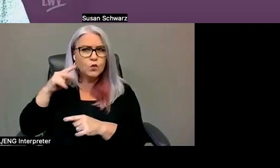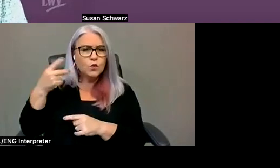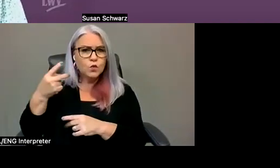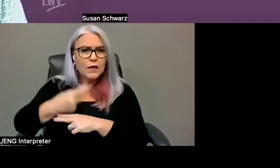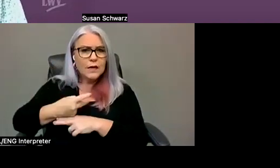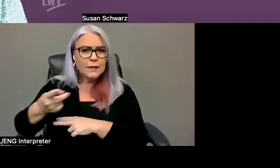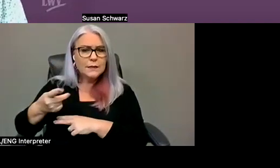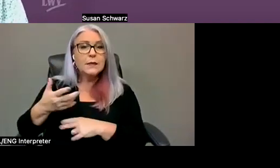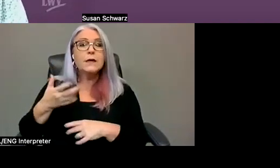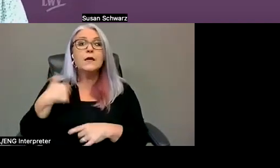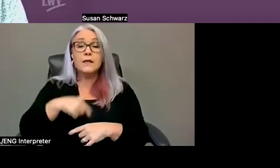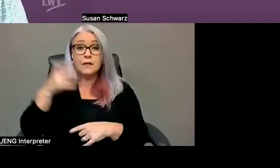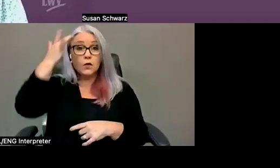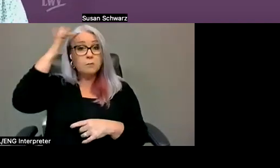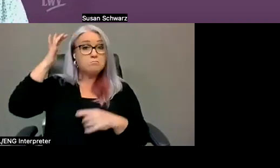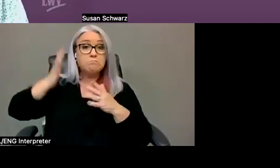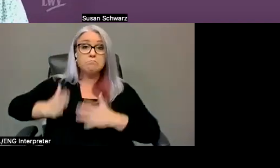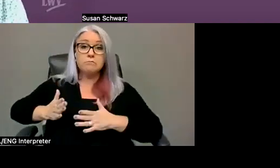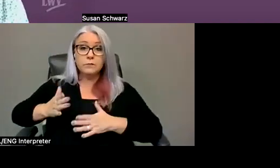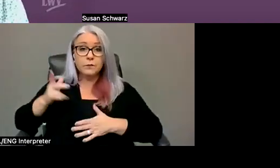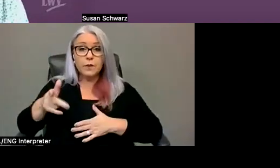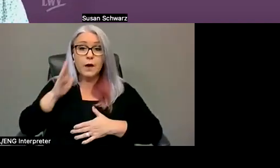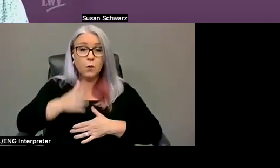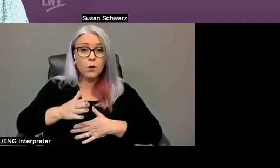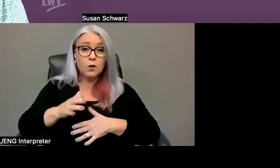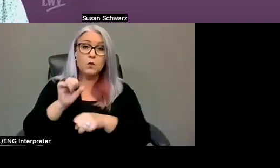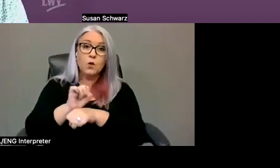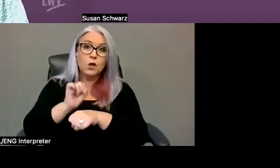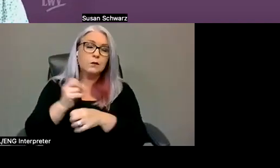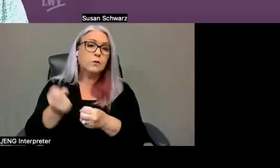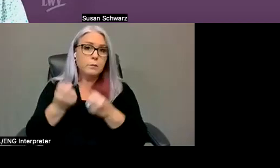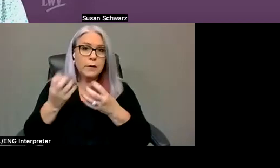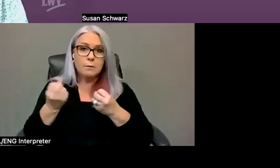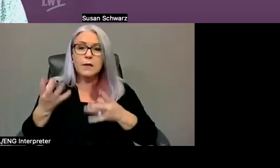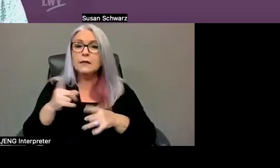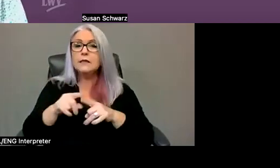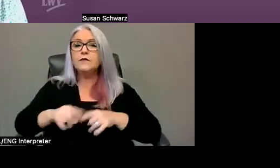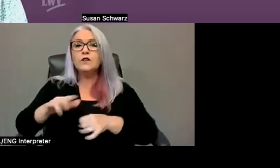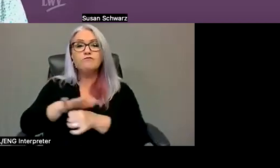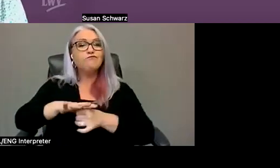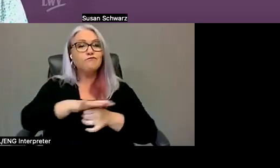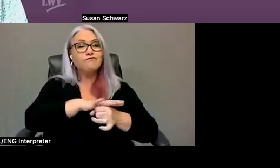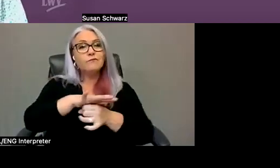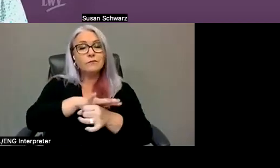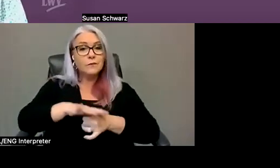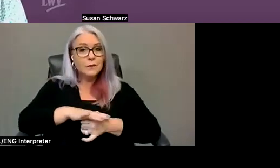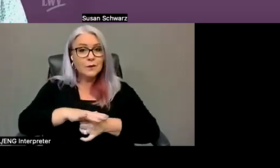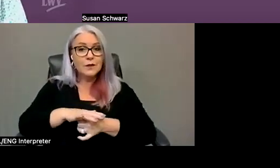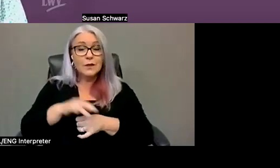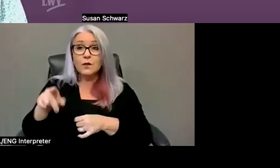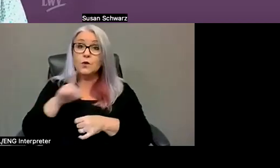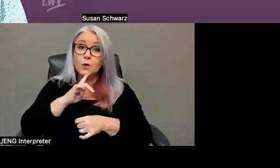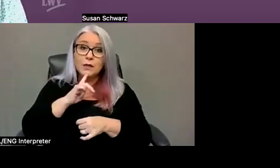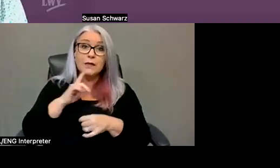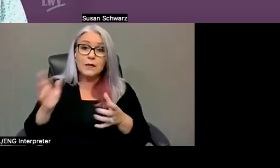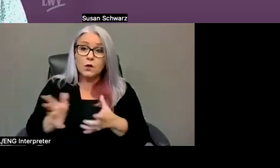are experts who have worked in many municipalities, who are, frankly, they are encouraged